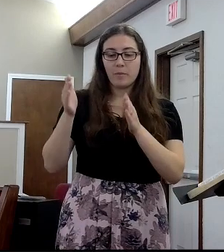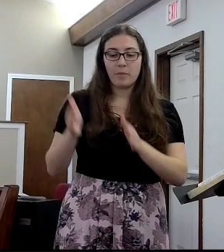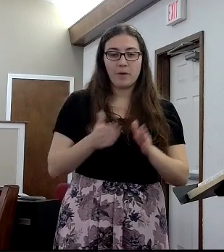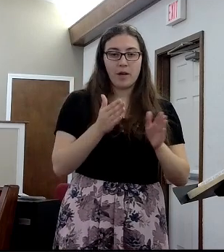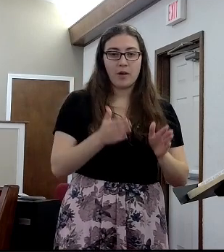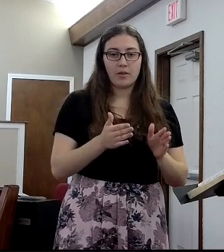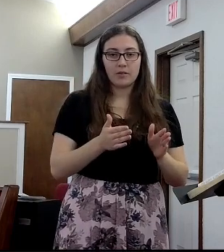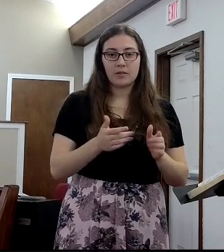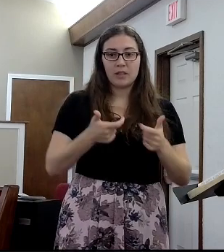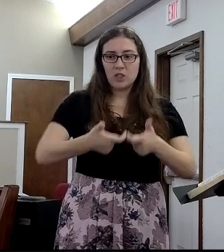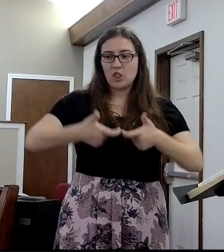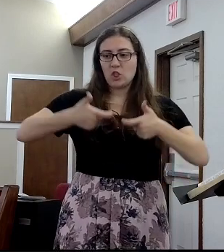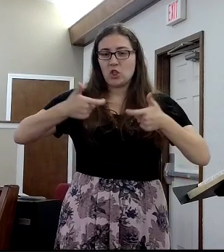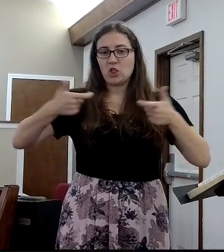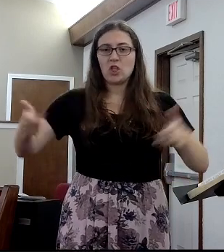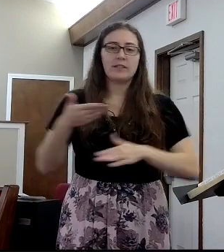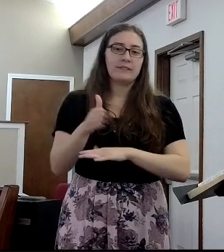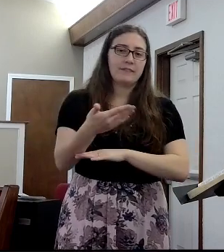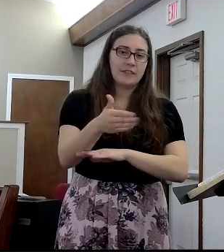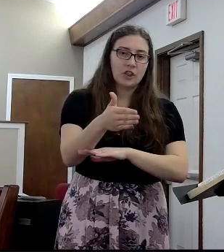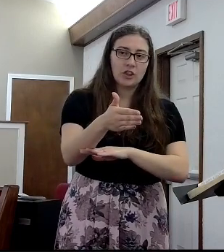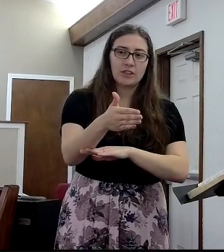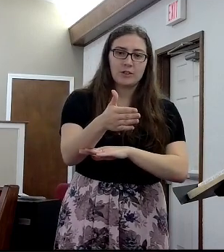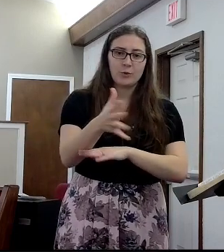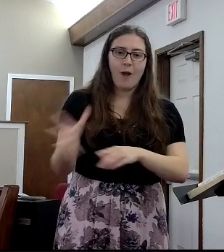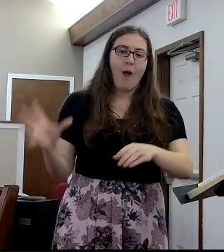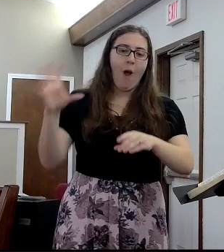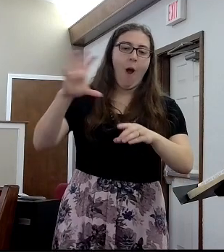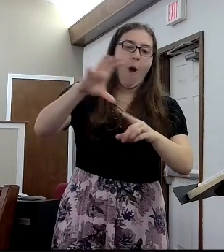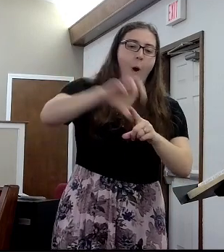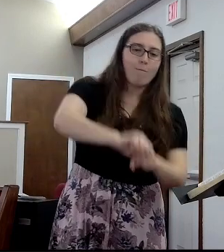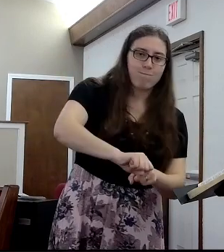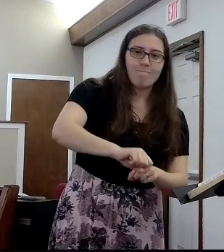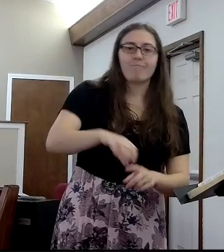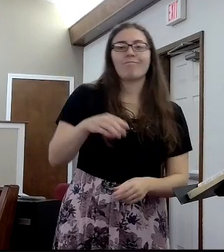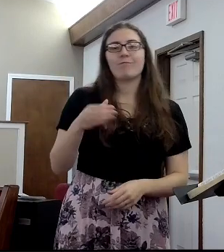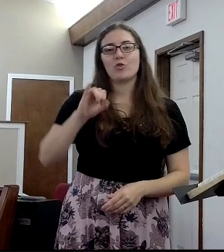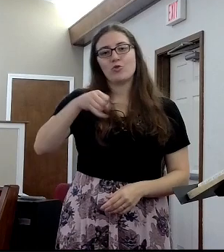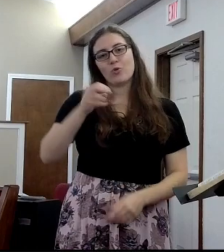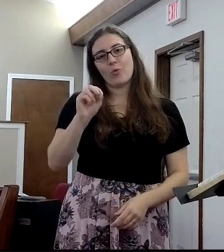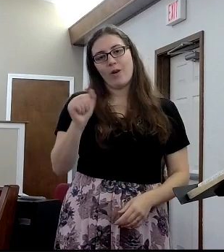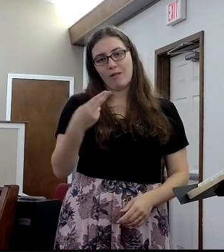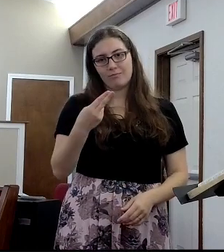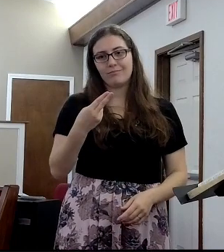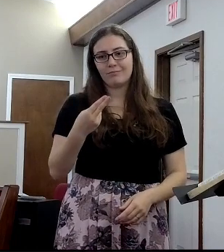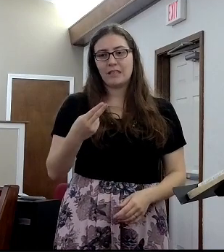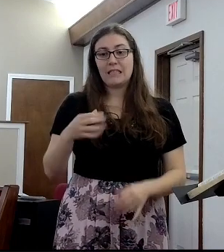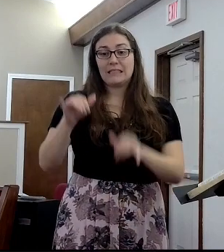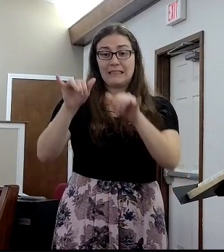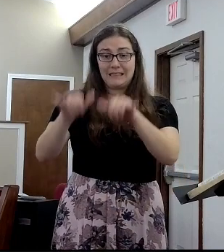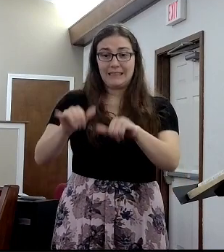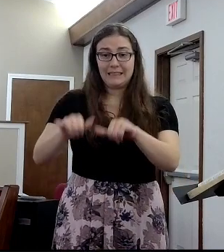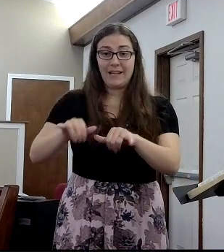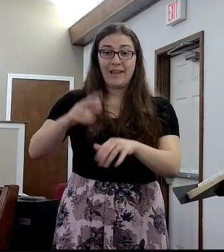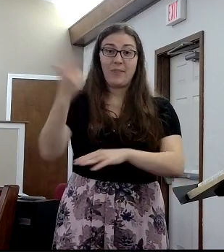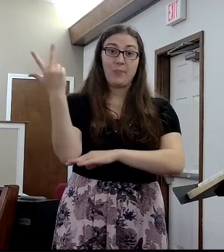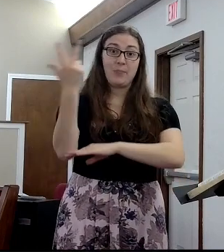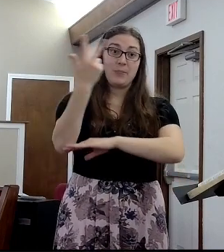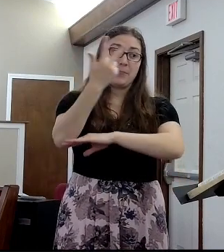the Lord had prepared a great fish to swallow up Jonah, and Jonah was in the belly of the